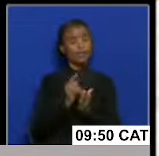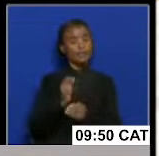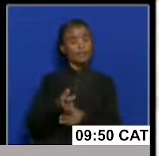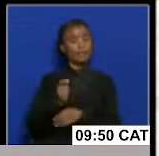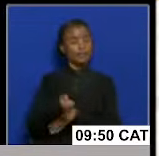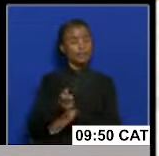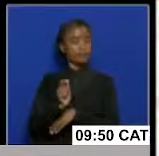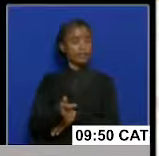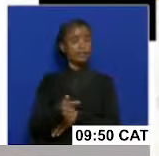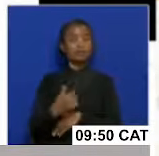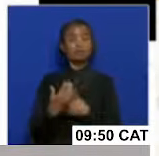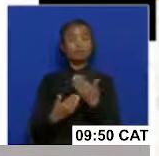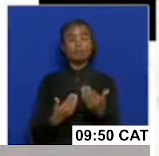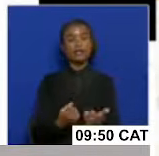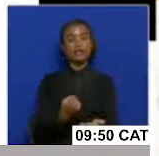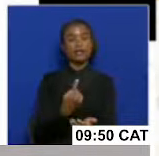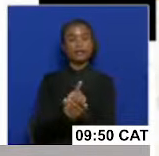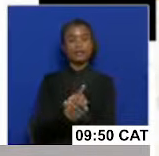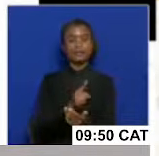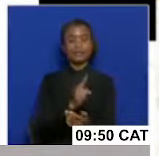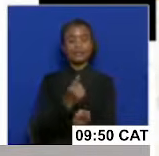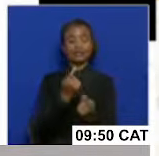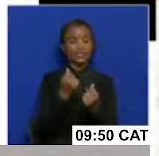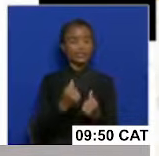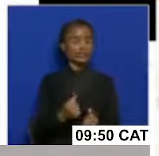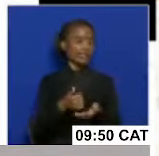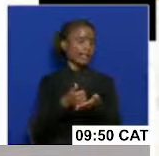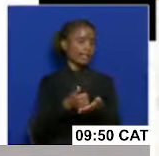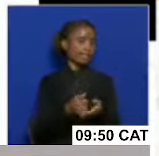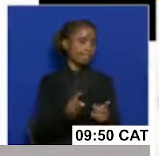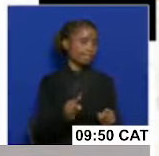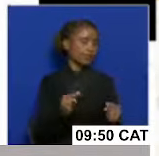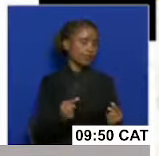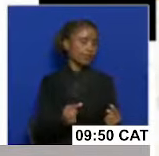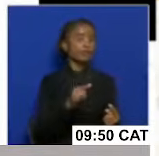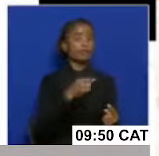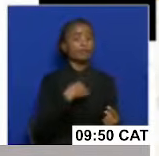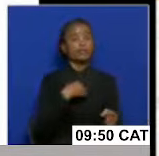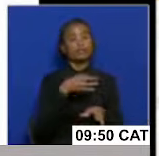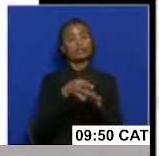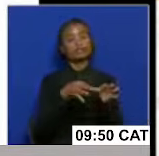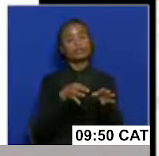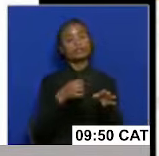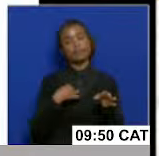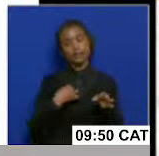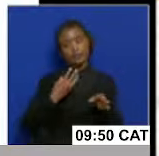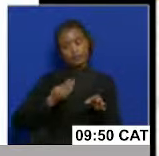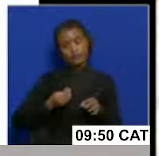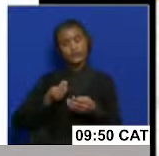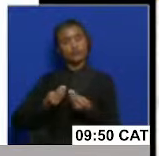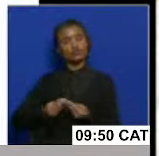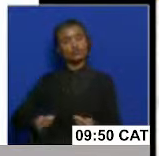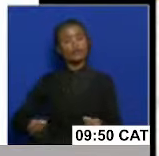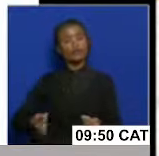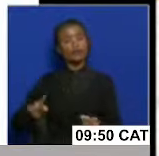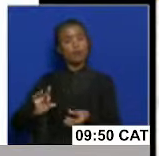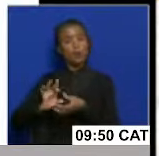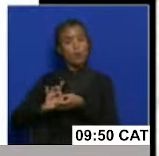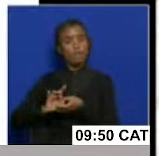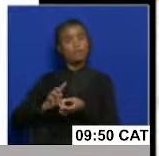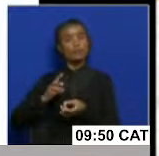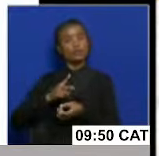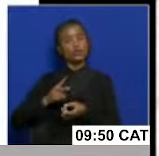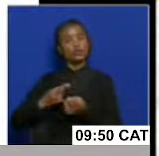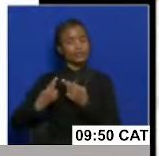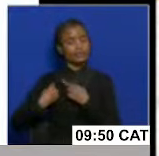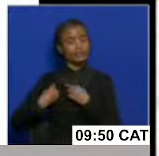him financially. I explained to him that I have children at home and my own responsibilities at home that